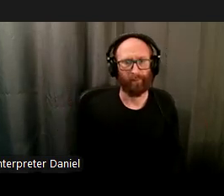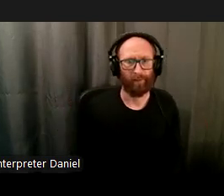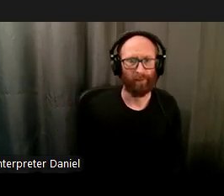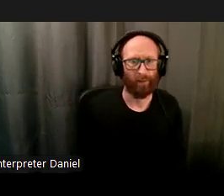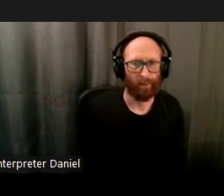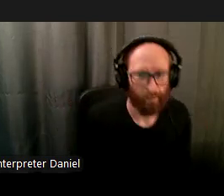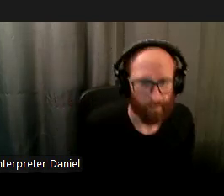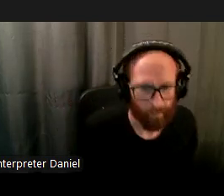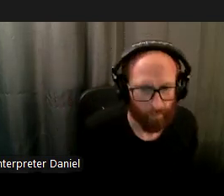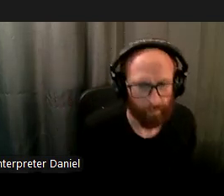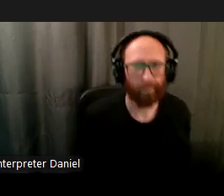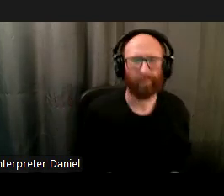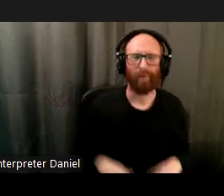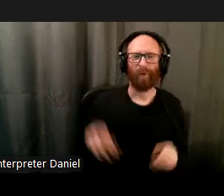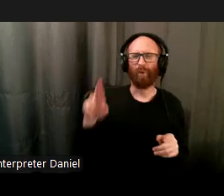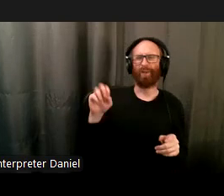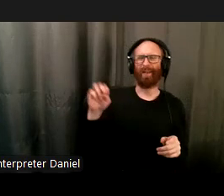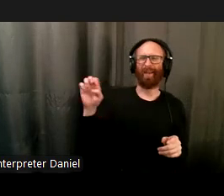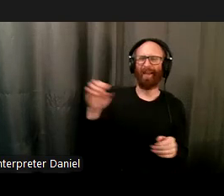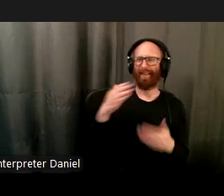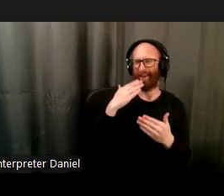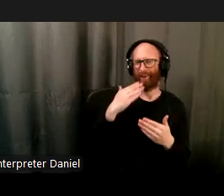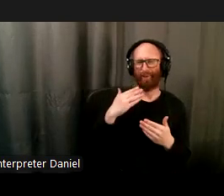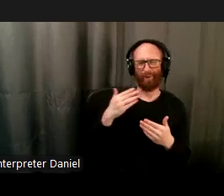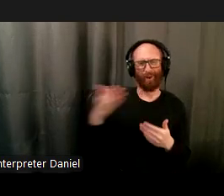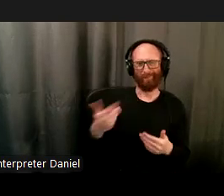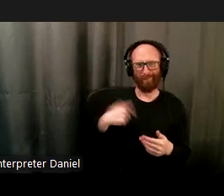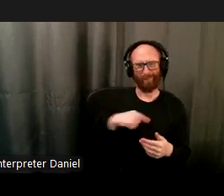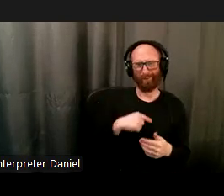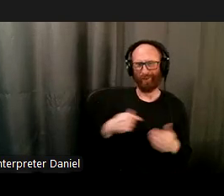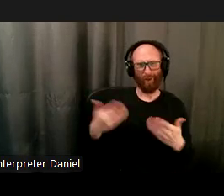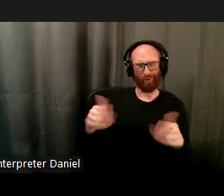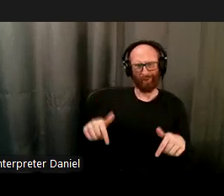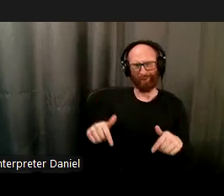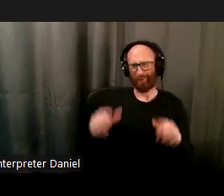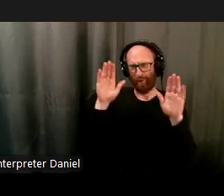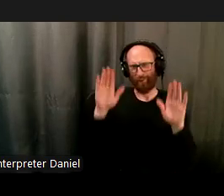Thank you for having us and offering this. It's wonderful. Thank you,